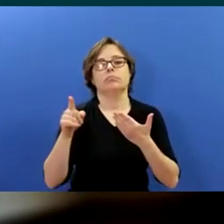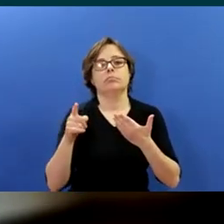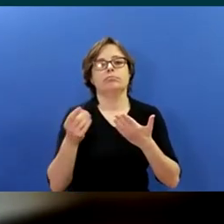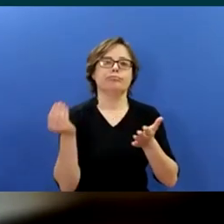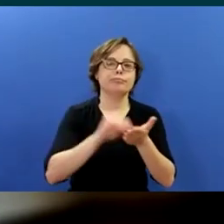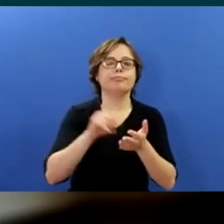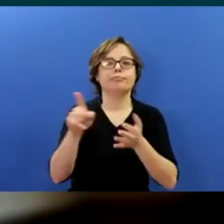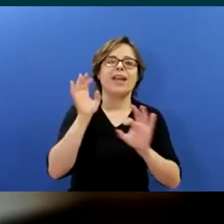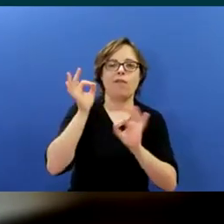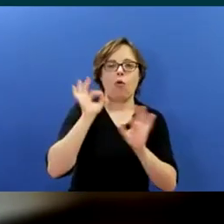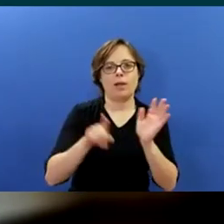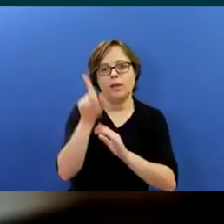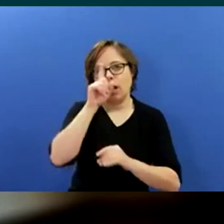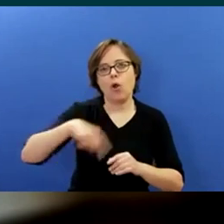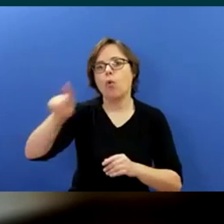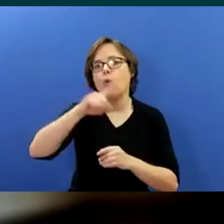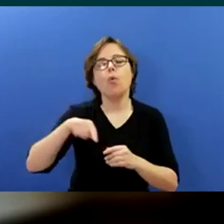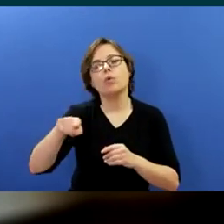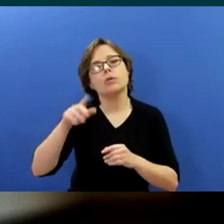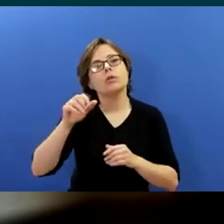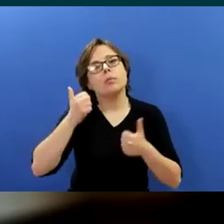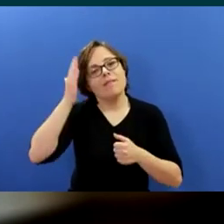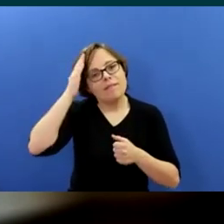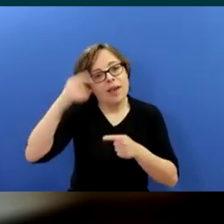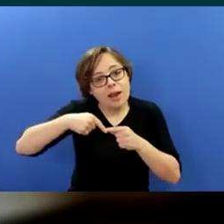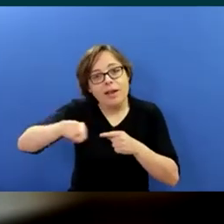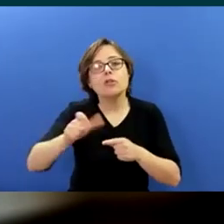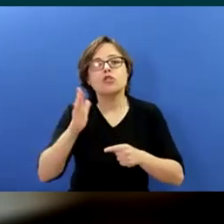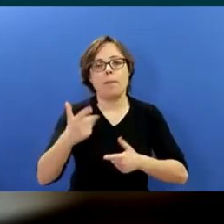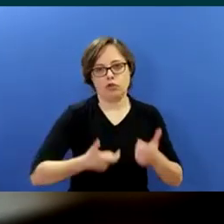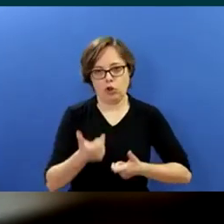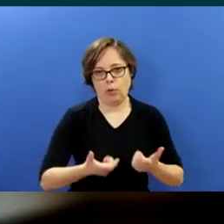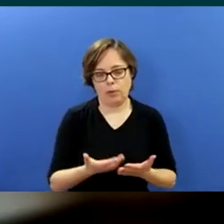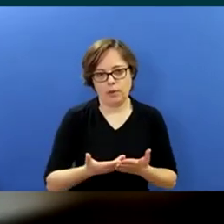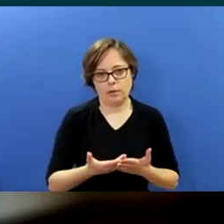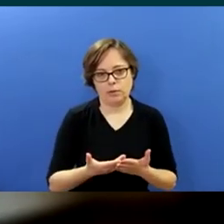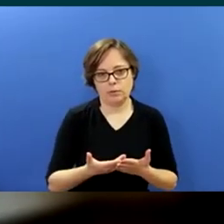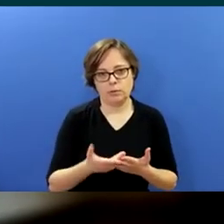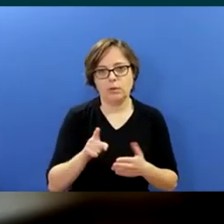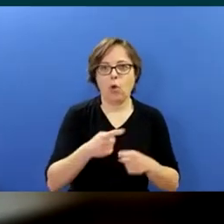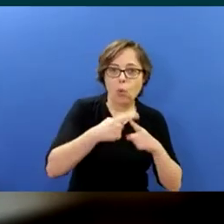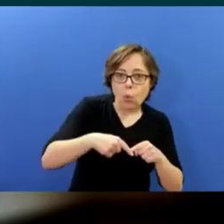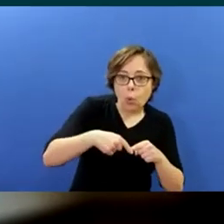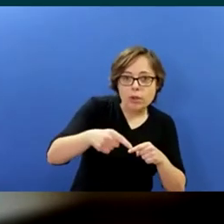happen on the short, middle, and long term within the neighborhood.